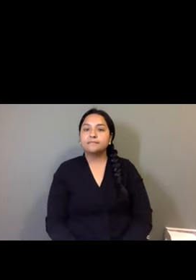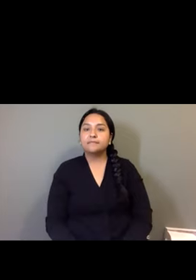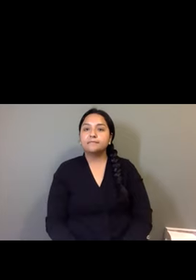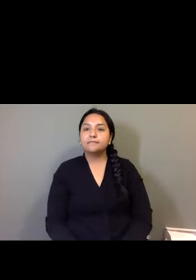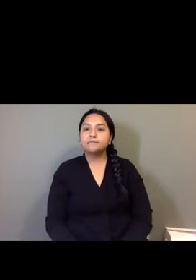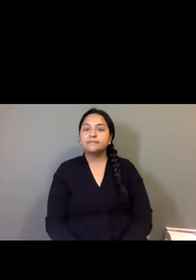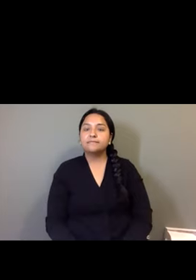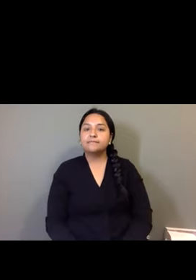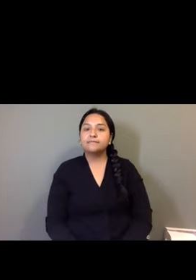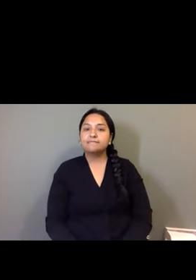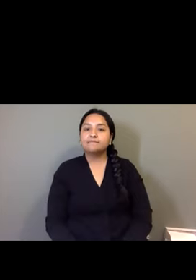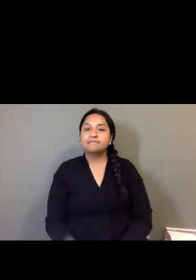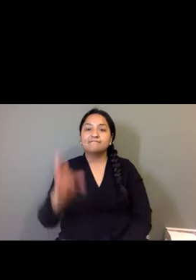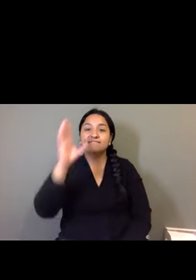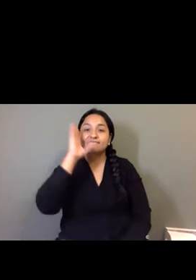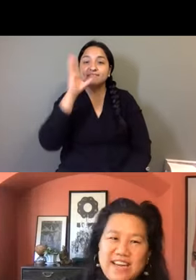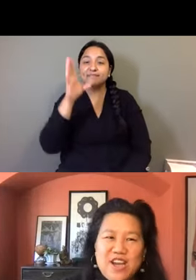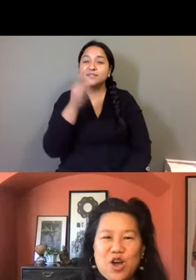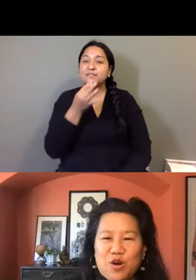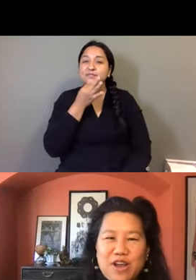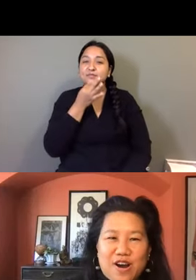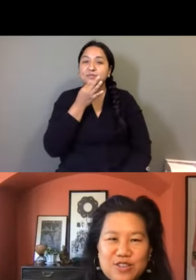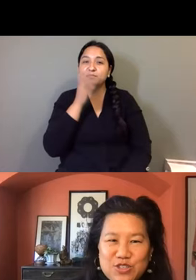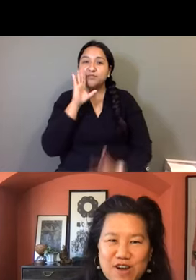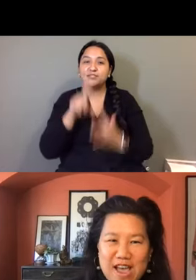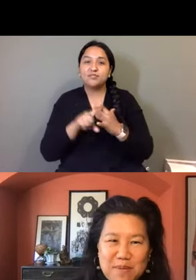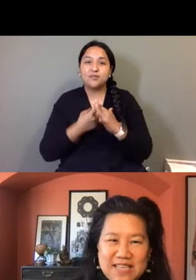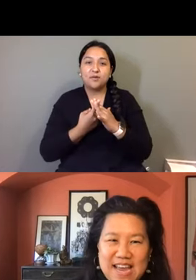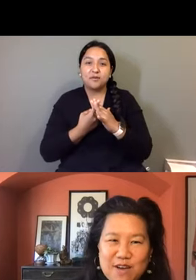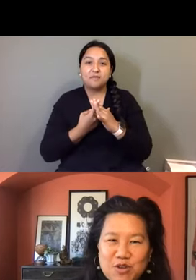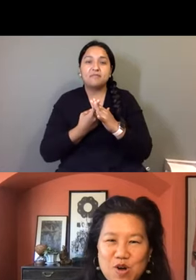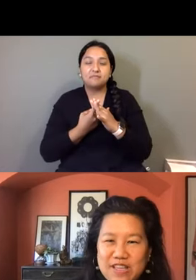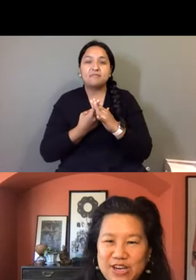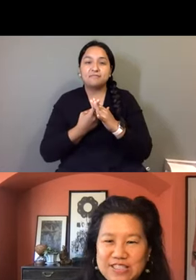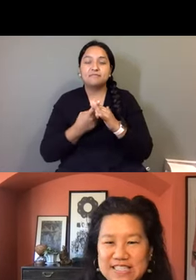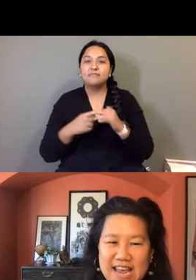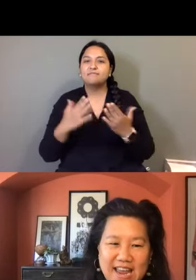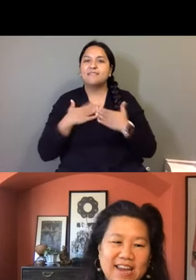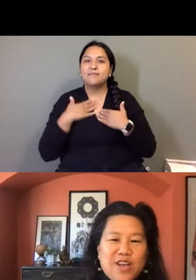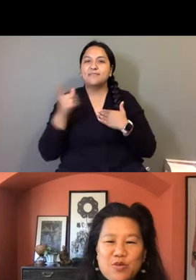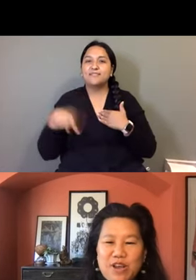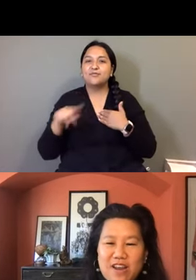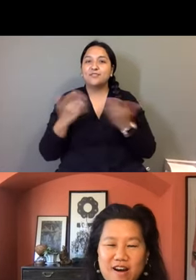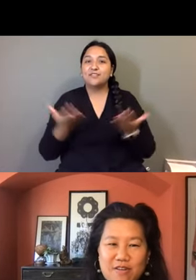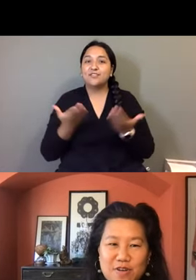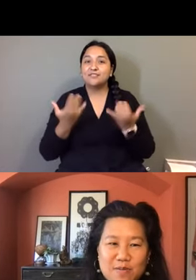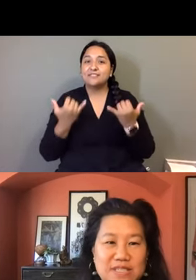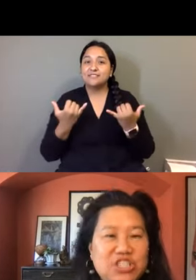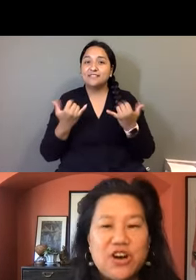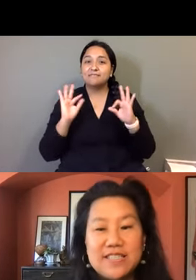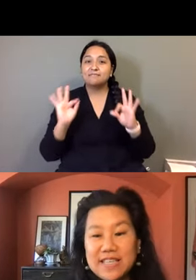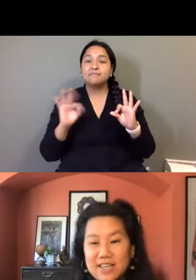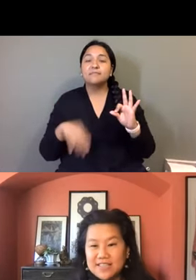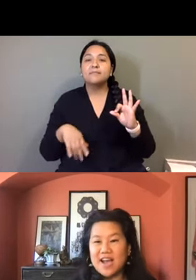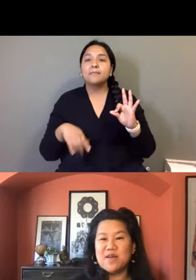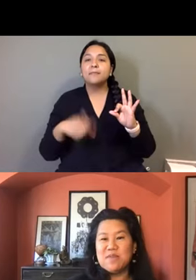Hello, you all. We'll be starting momentarily. We are so happy to have you all here today. We are from